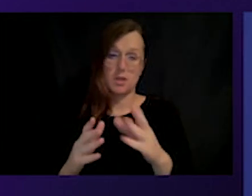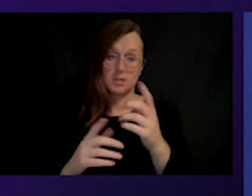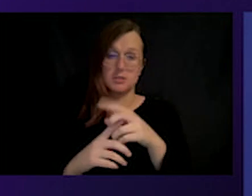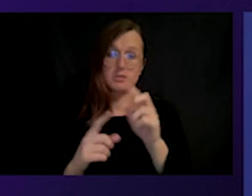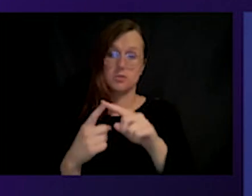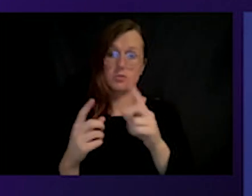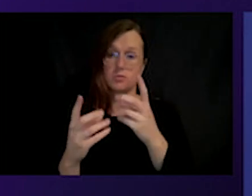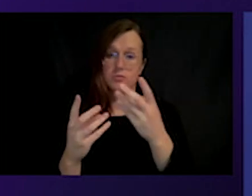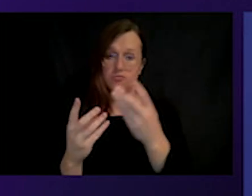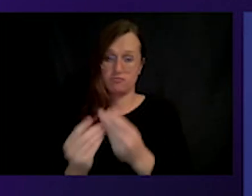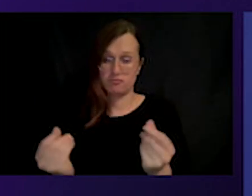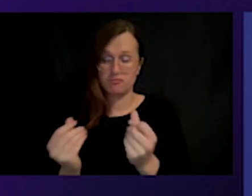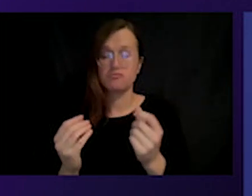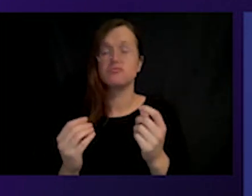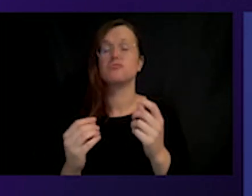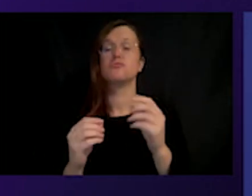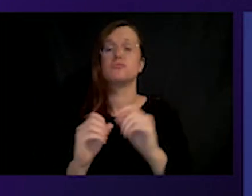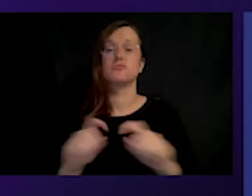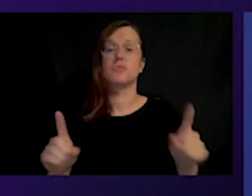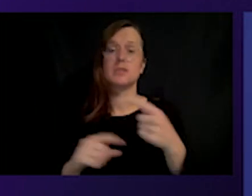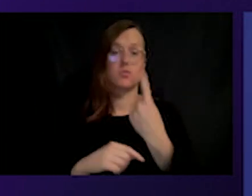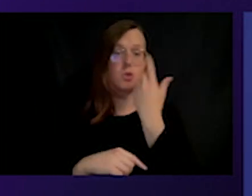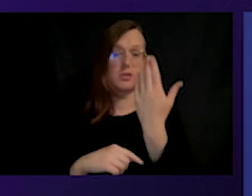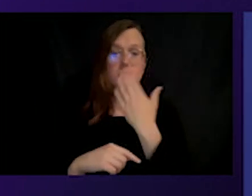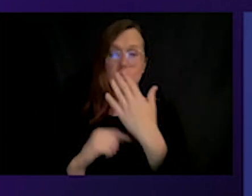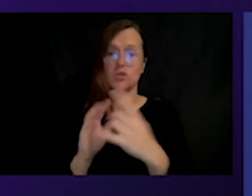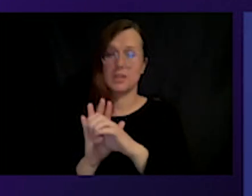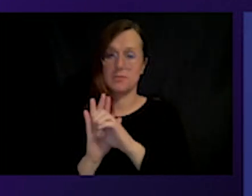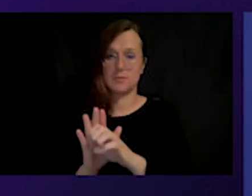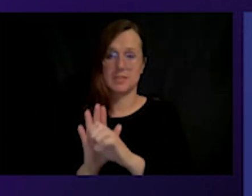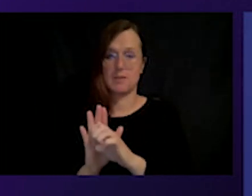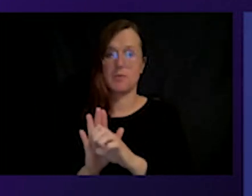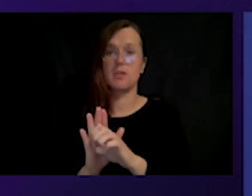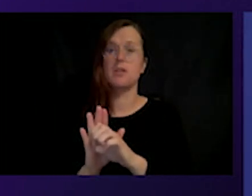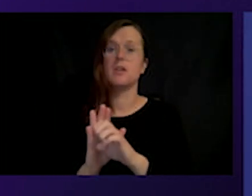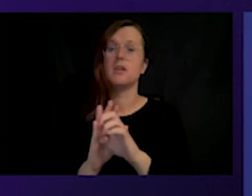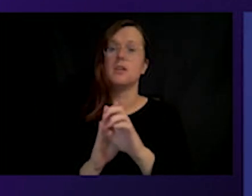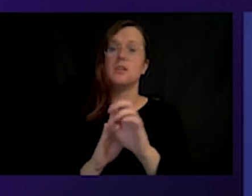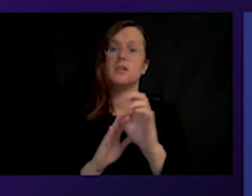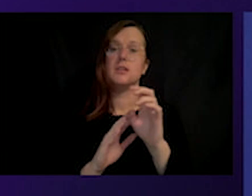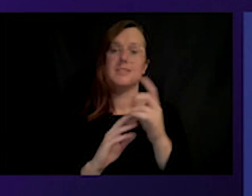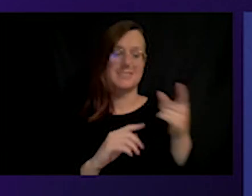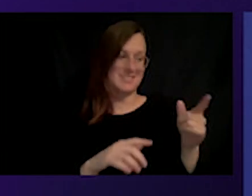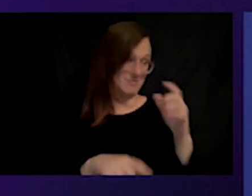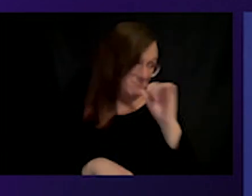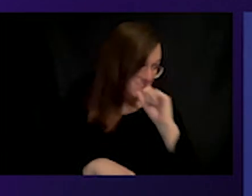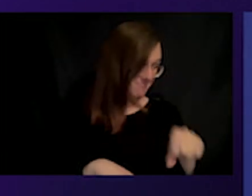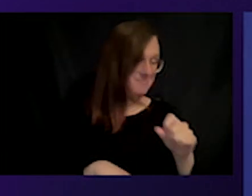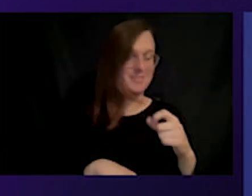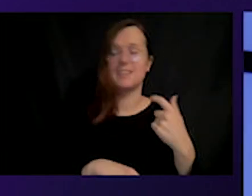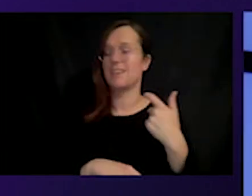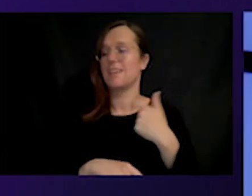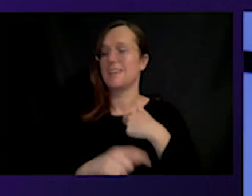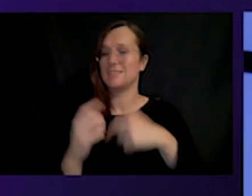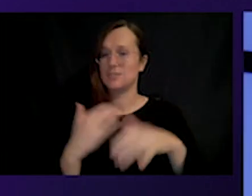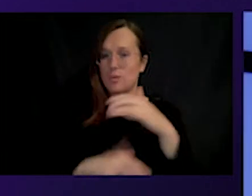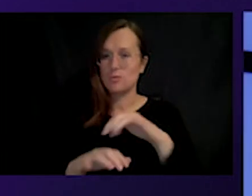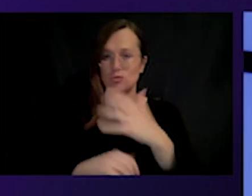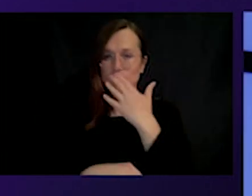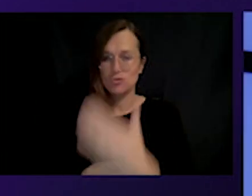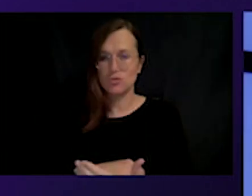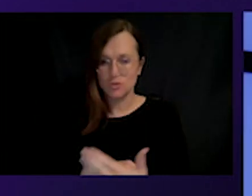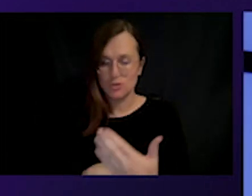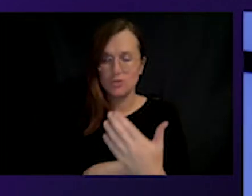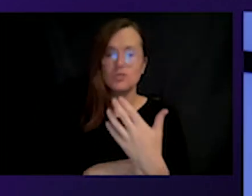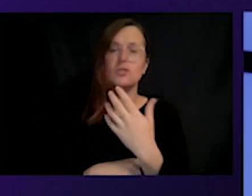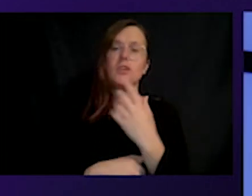So this is one good example, and I feel I love the example. It's a social good example, right? Yeah, social good, and it's also like I think a little bit of it is a